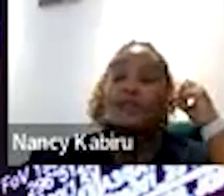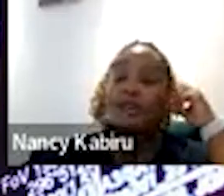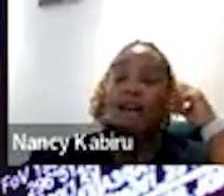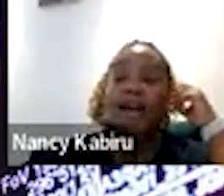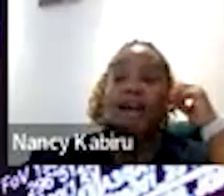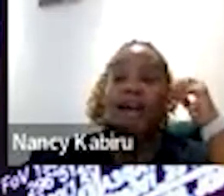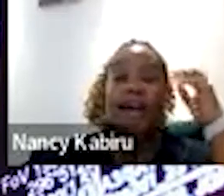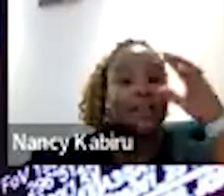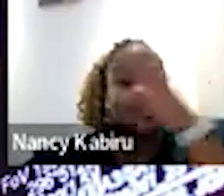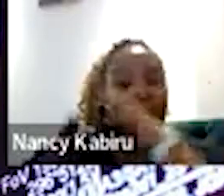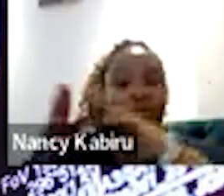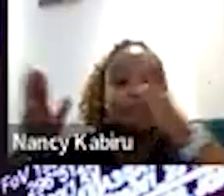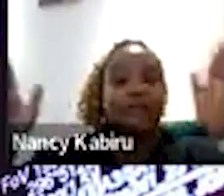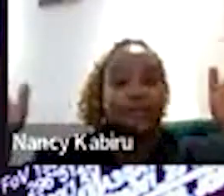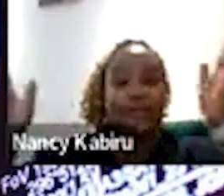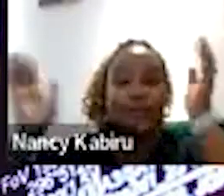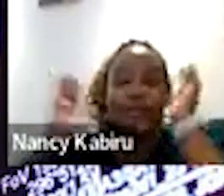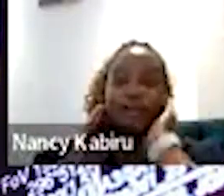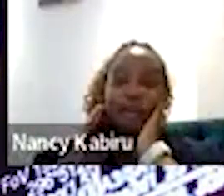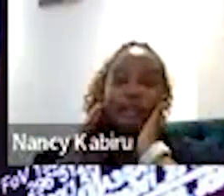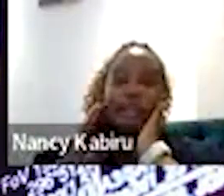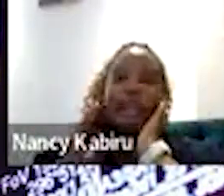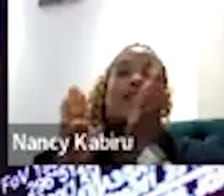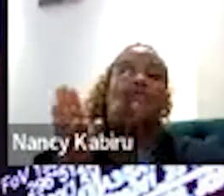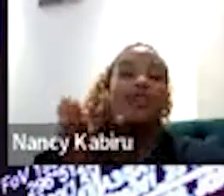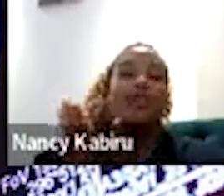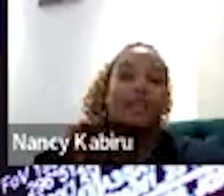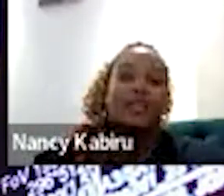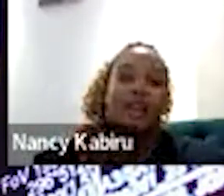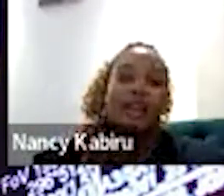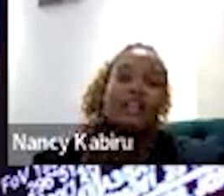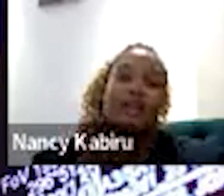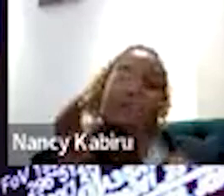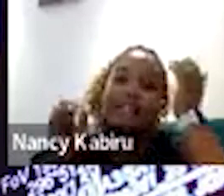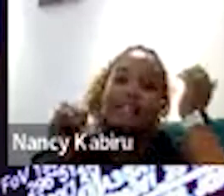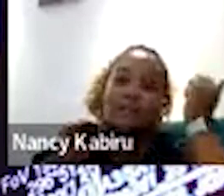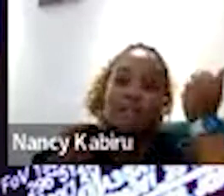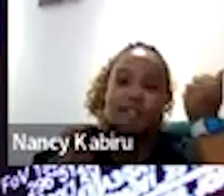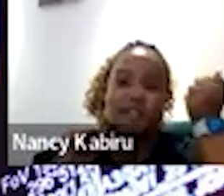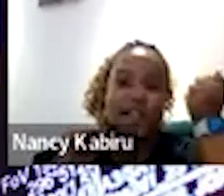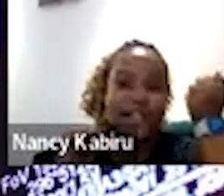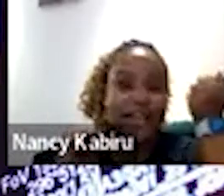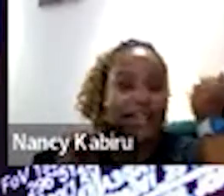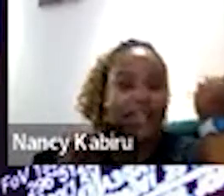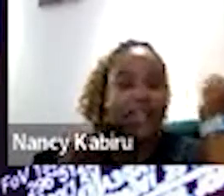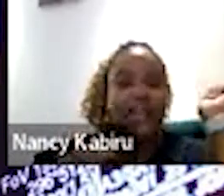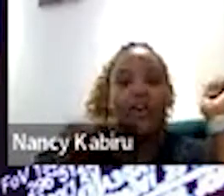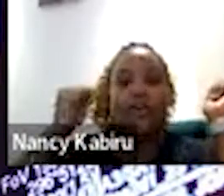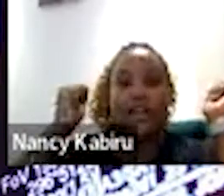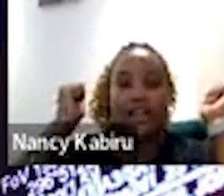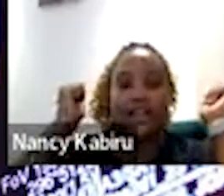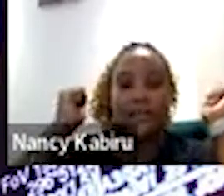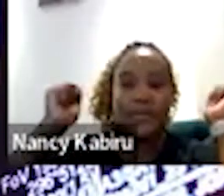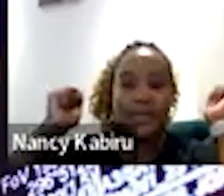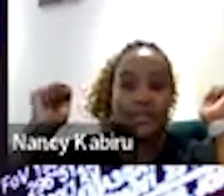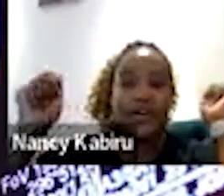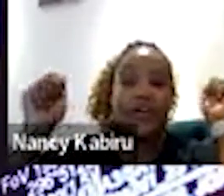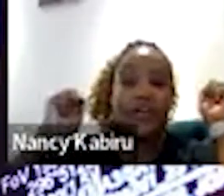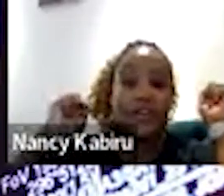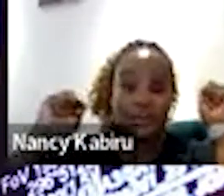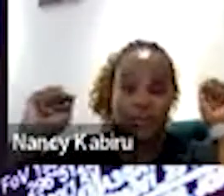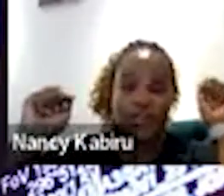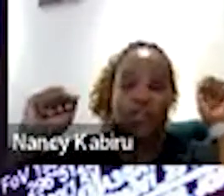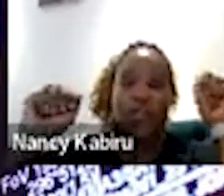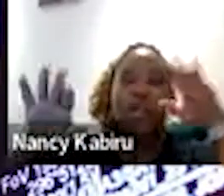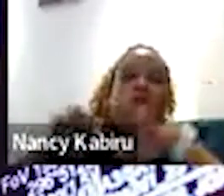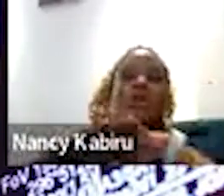there is also the flu of mental health. And the flu of mental health is an experience of anxiety or an experience